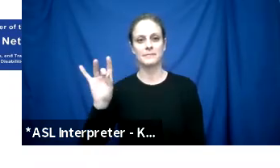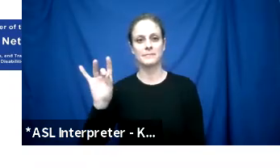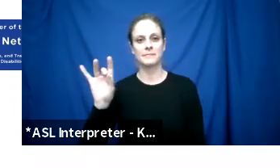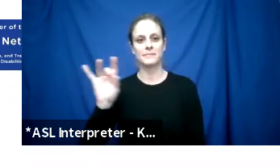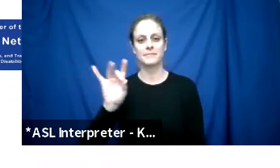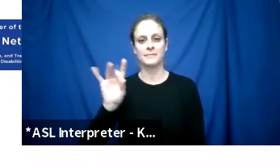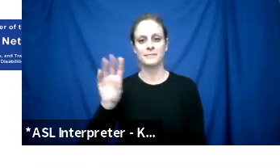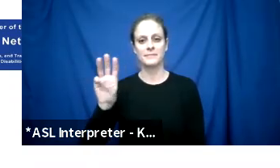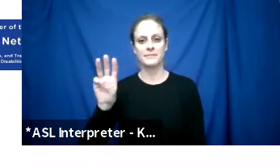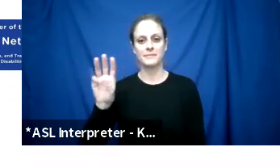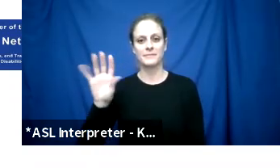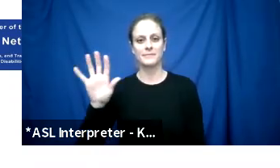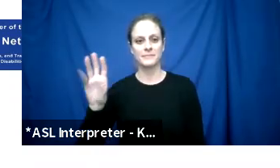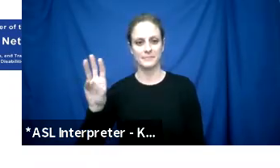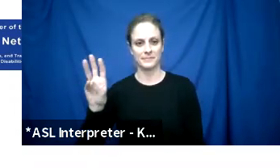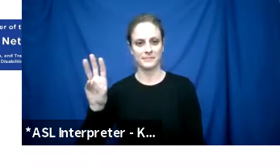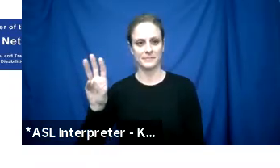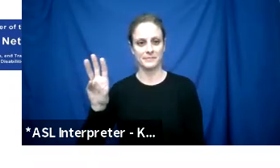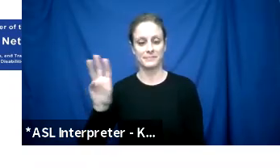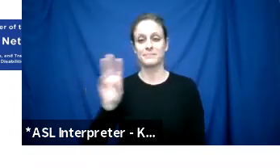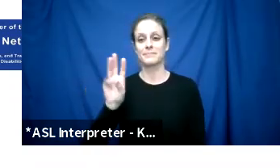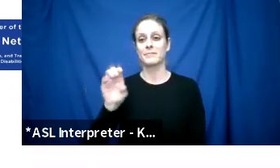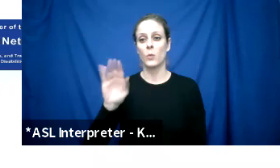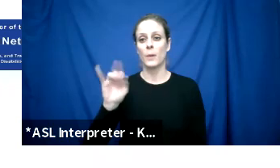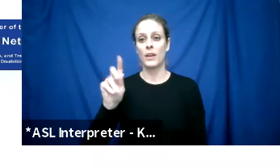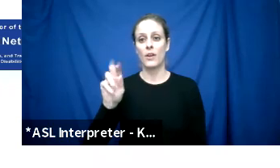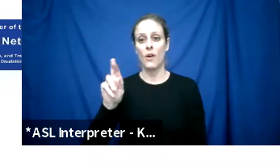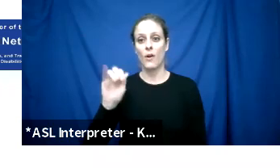1-646-558-8656 and use the webinar ID of